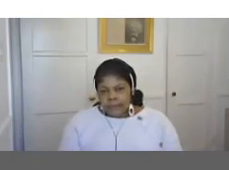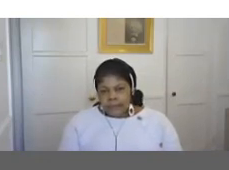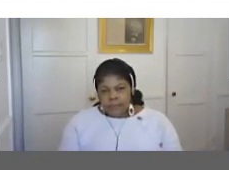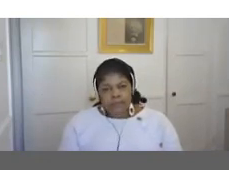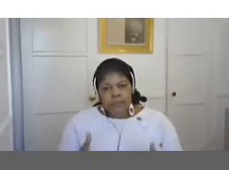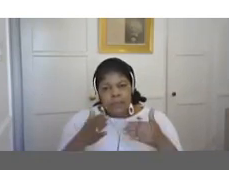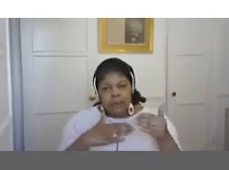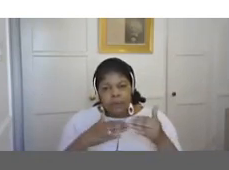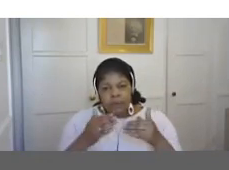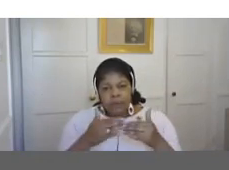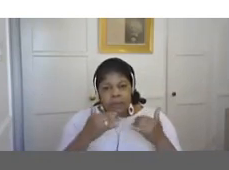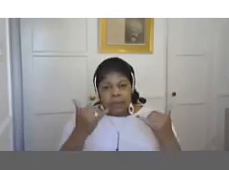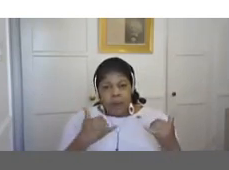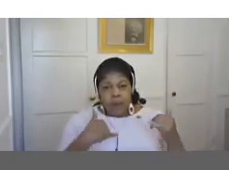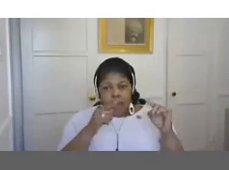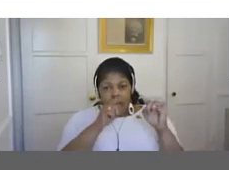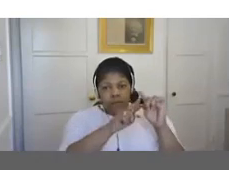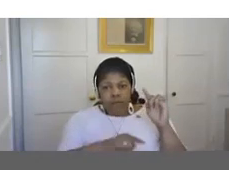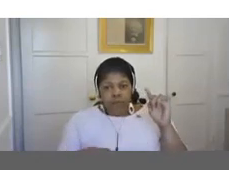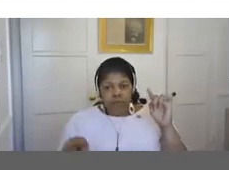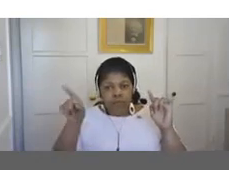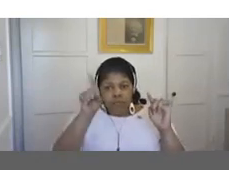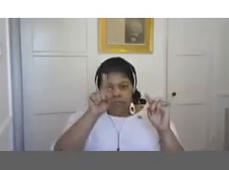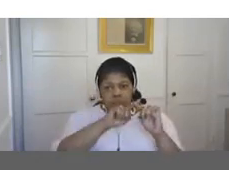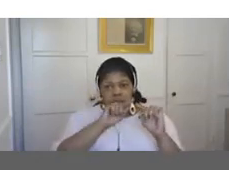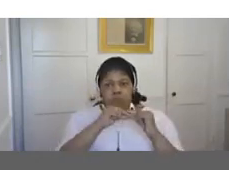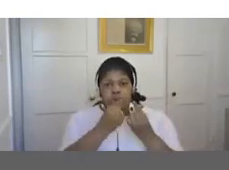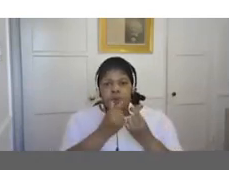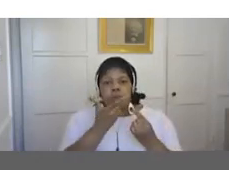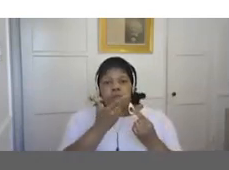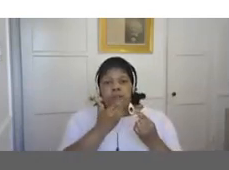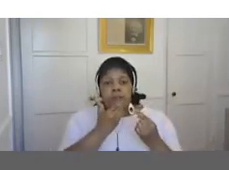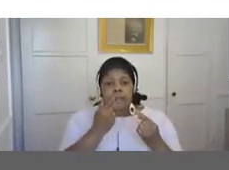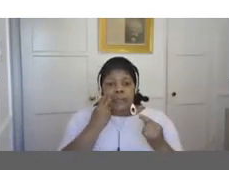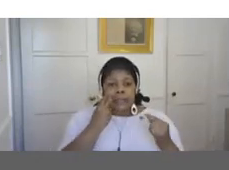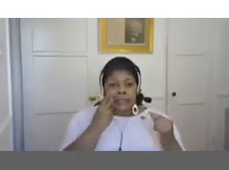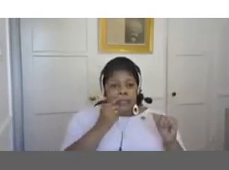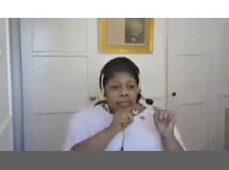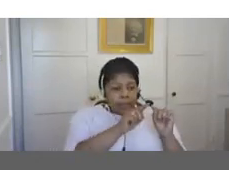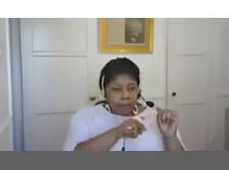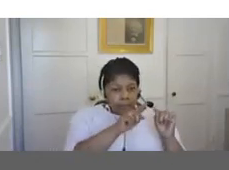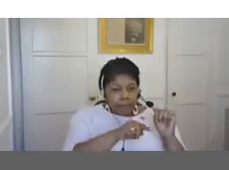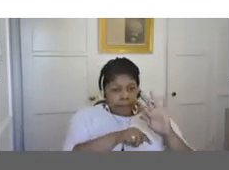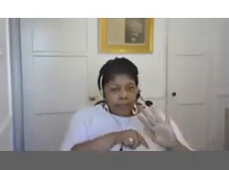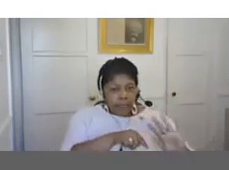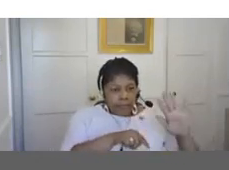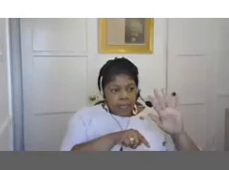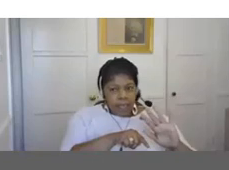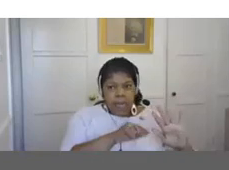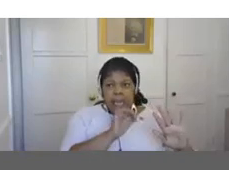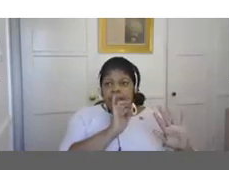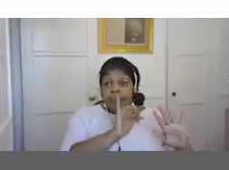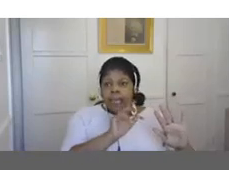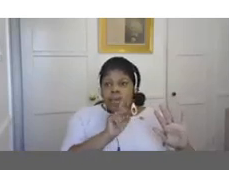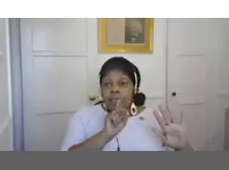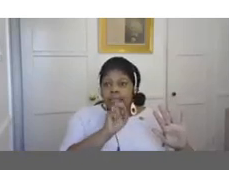Anyway, now I have this group of colors selected, and you can see that this is the key color that is selected. I can go ahead and